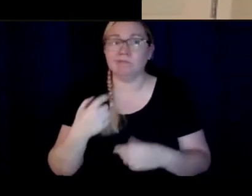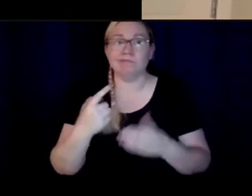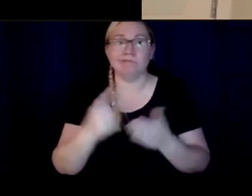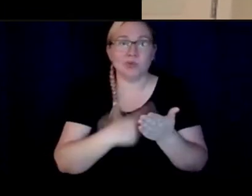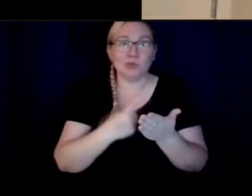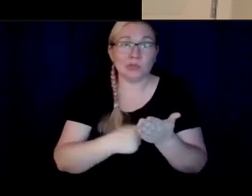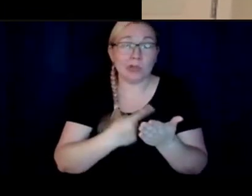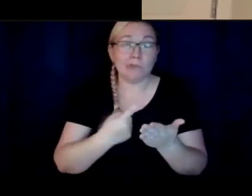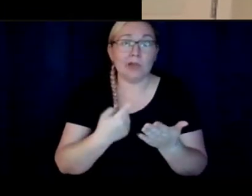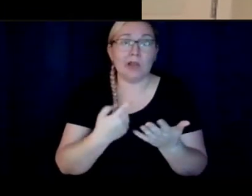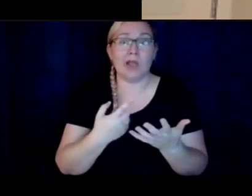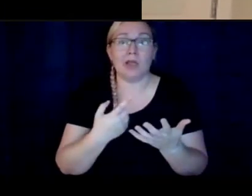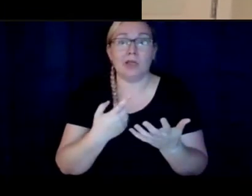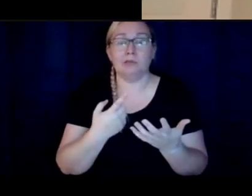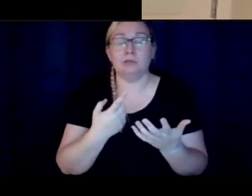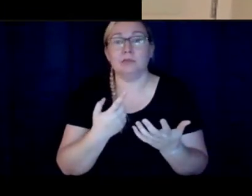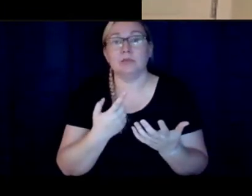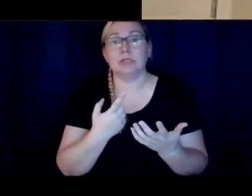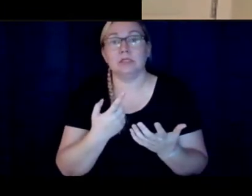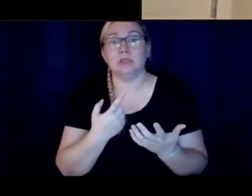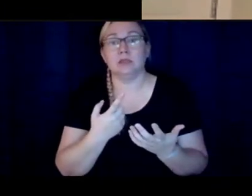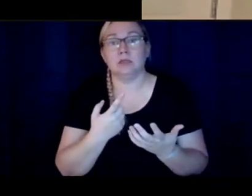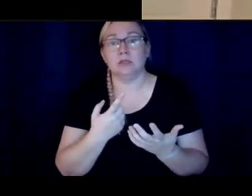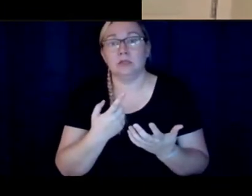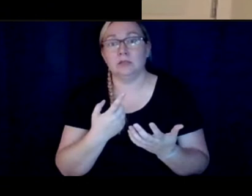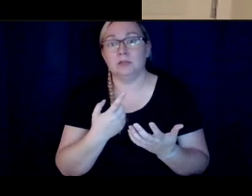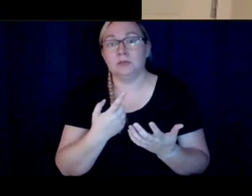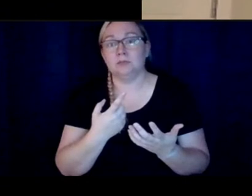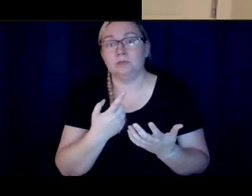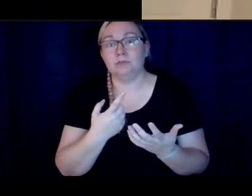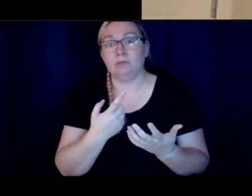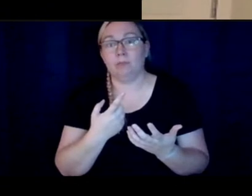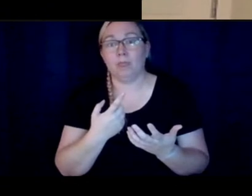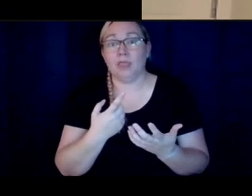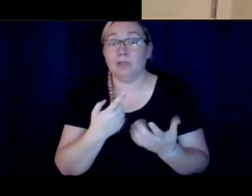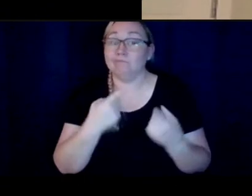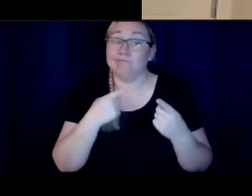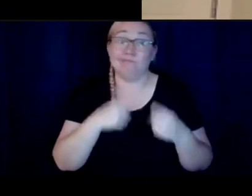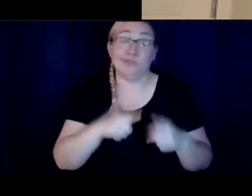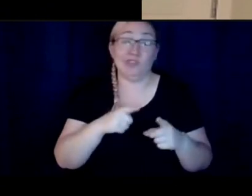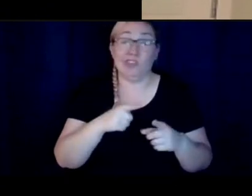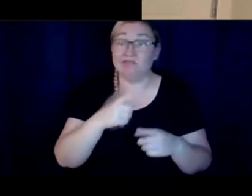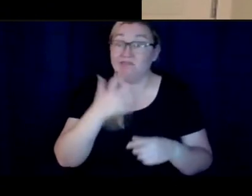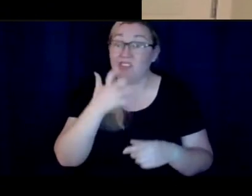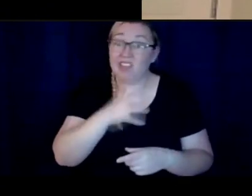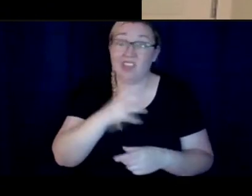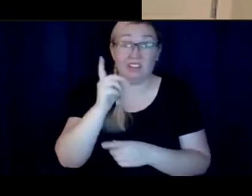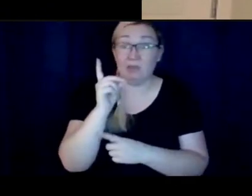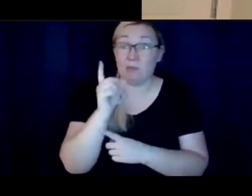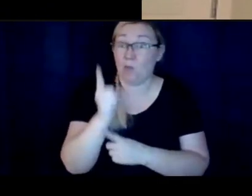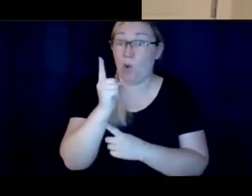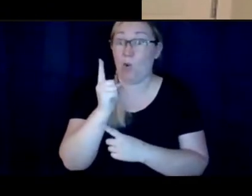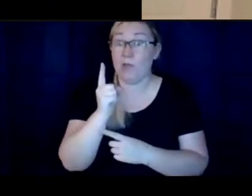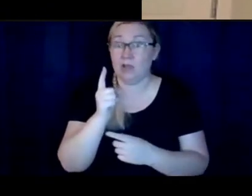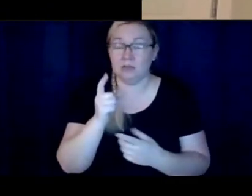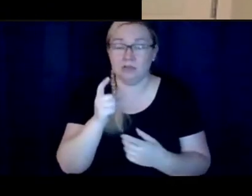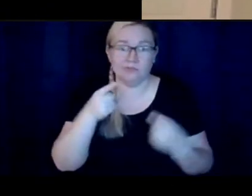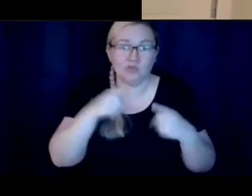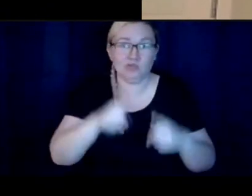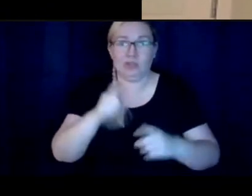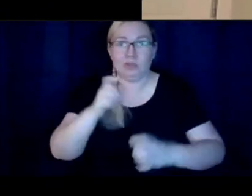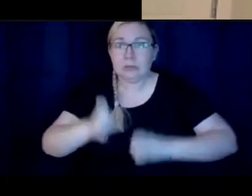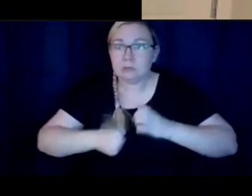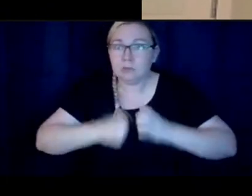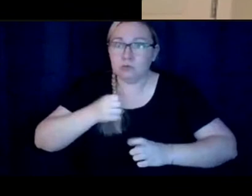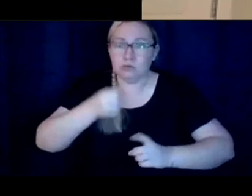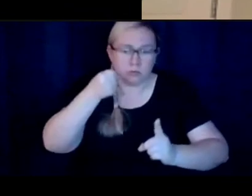you're thinking ahead, but sometimes when you're thinking in the moment, it's okay to be emotional.